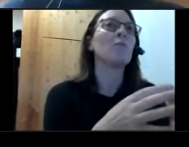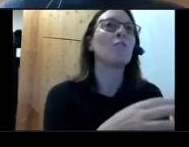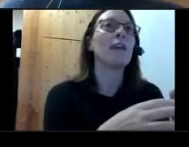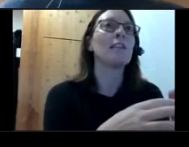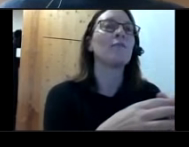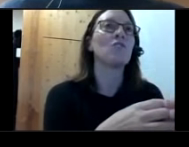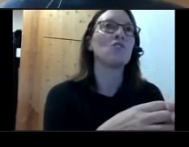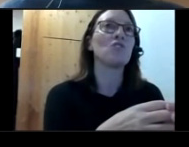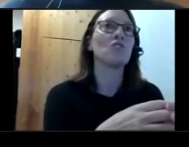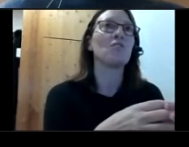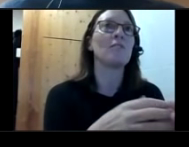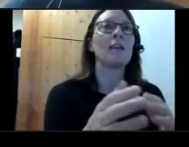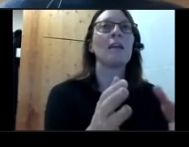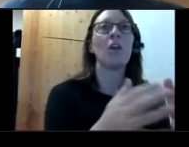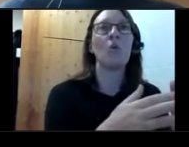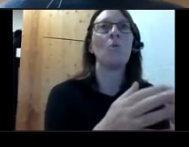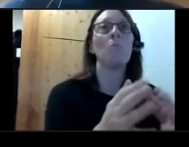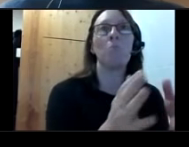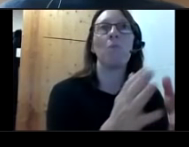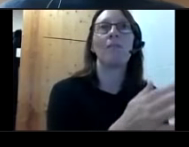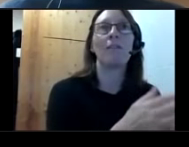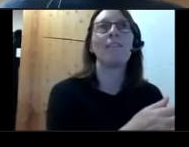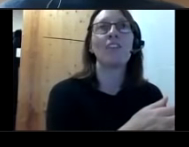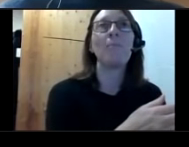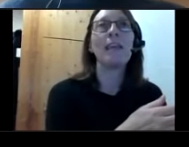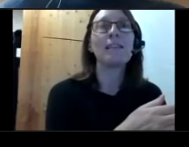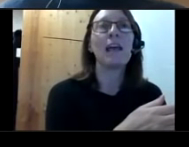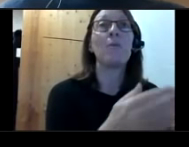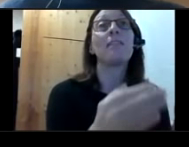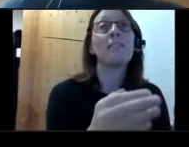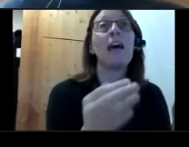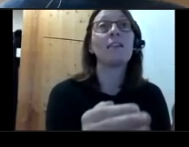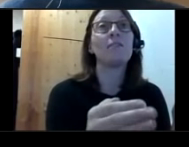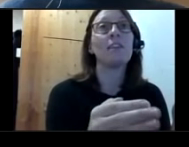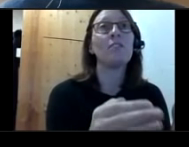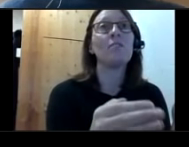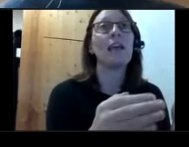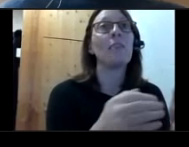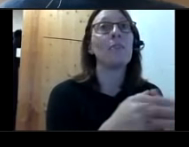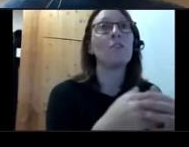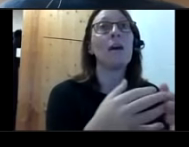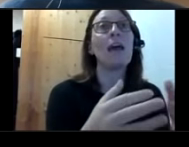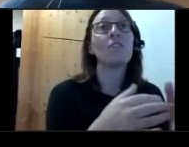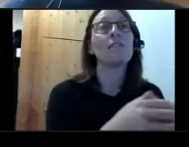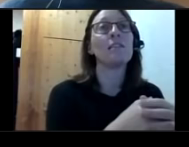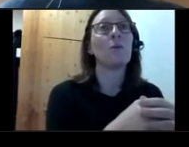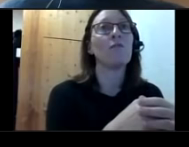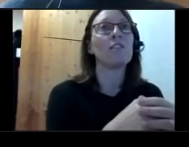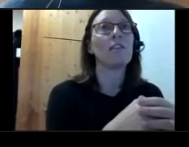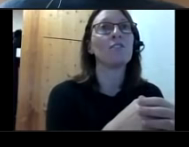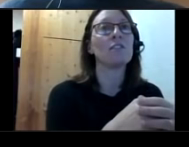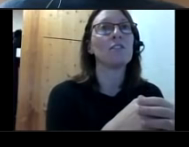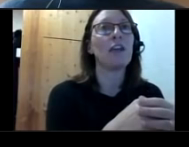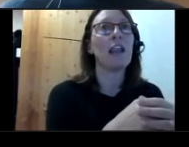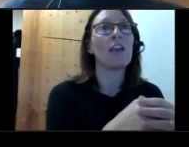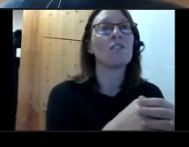content that was created for students who a couple of years ago, but they're still actively using it, then you might have to consider whether it's